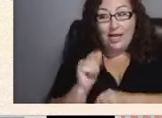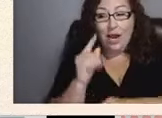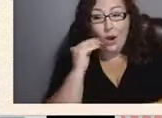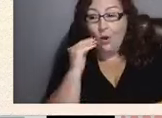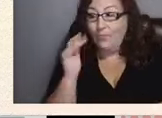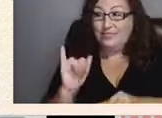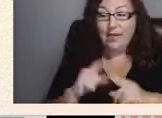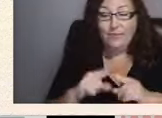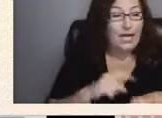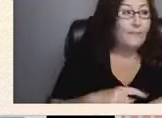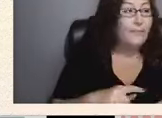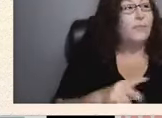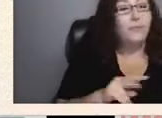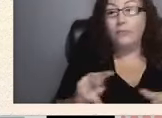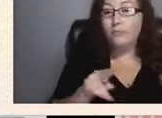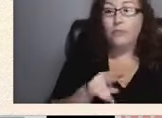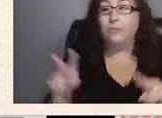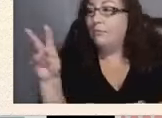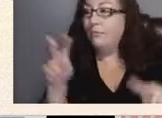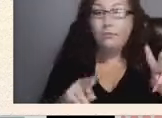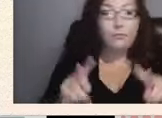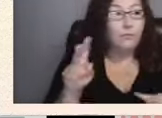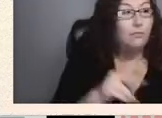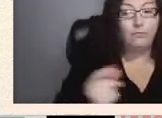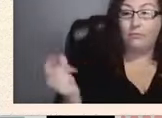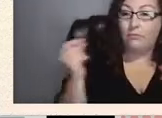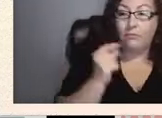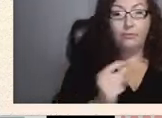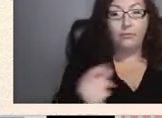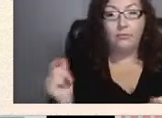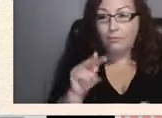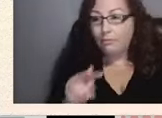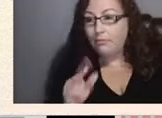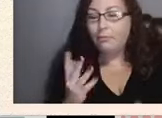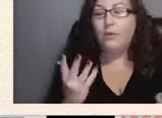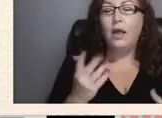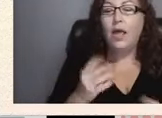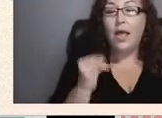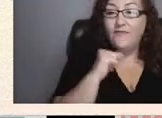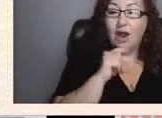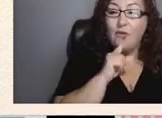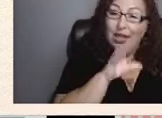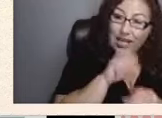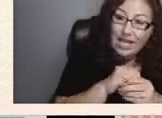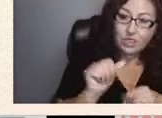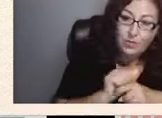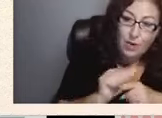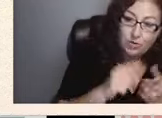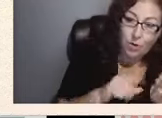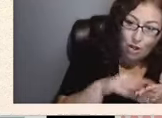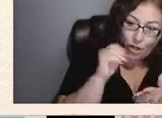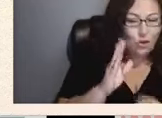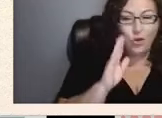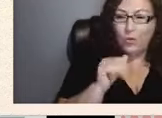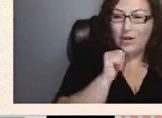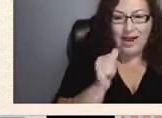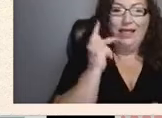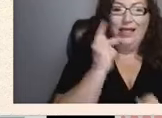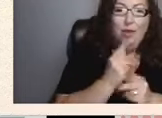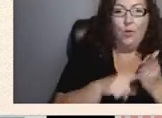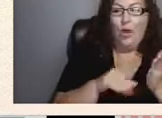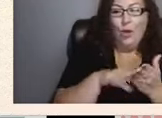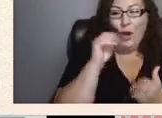time. And if you're not really engaged and you're not practicing what you've learned, you're not going to hold on to what you've learned. And we